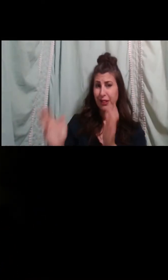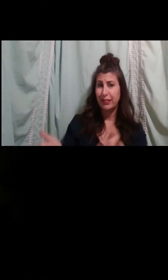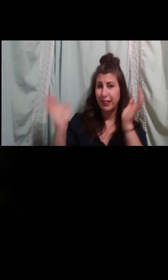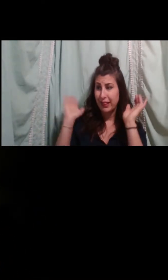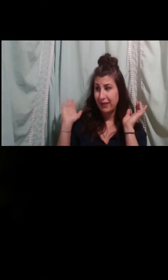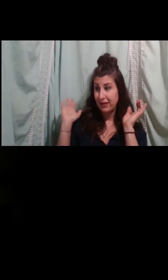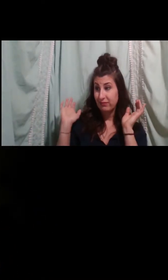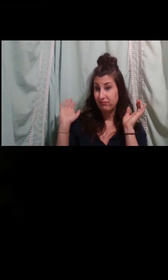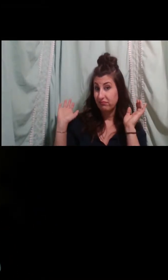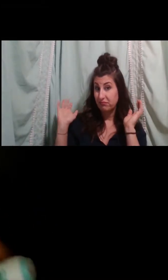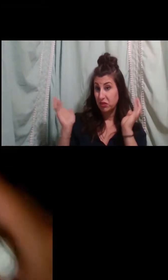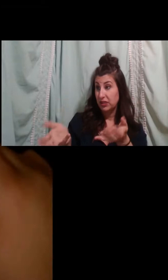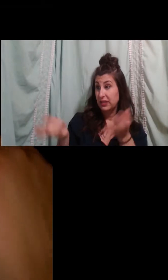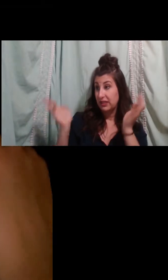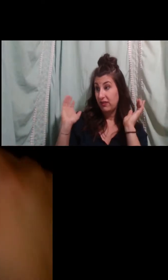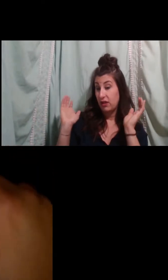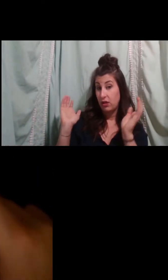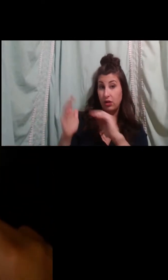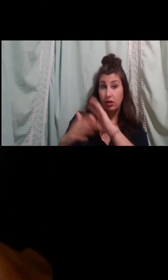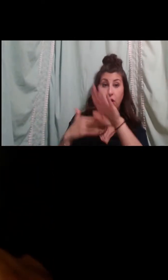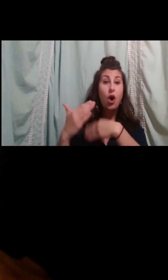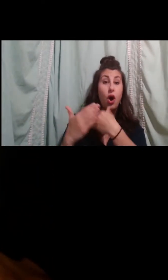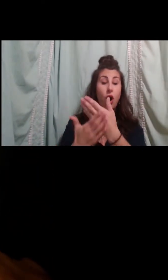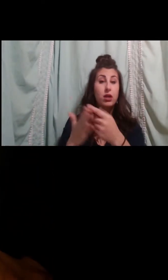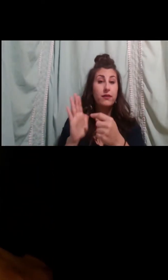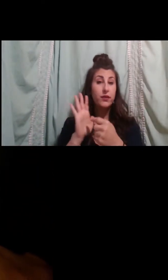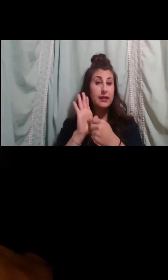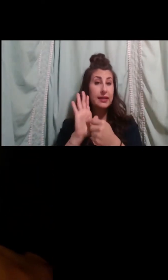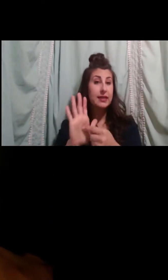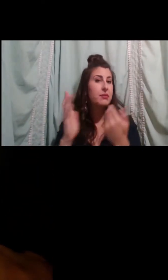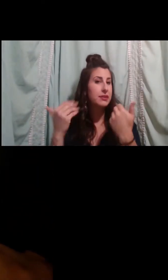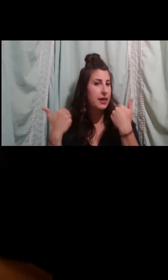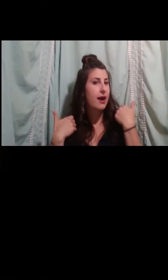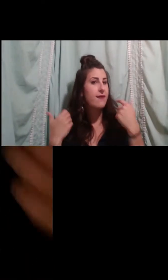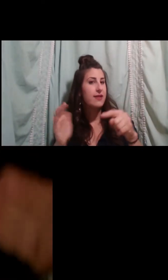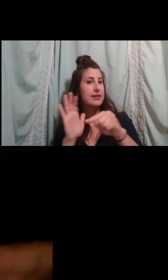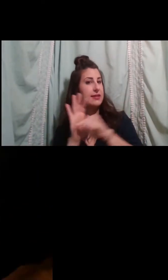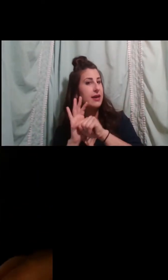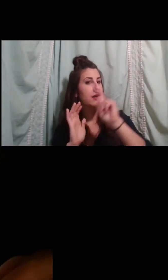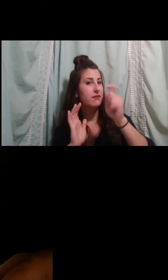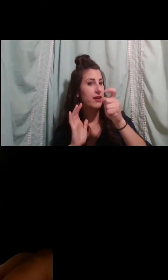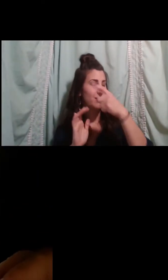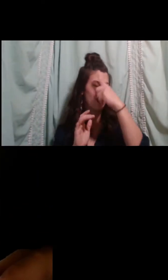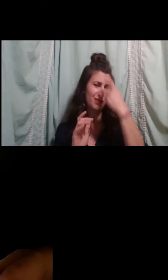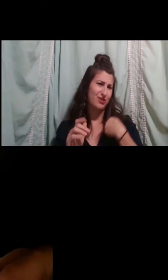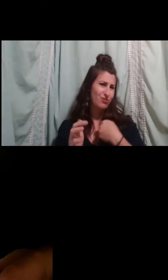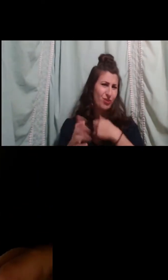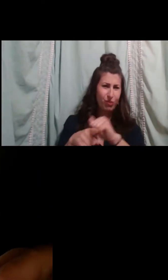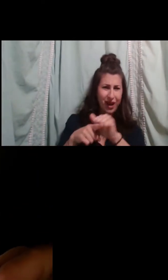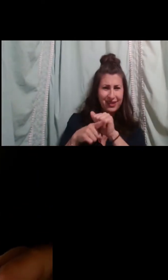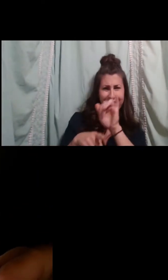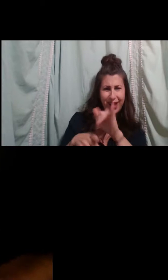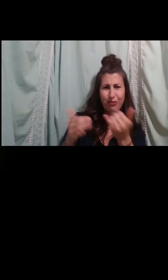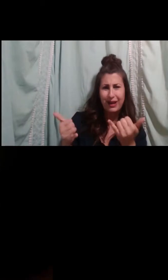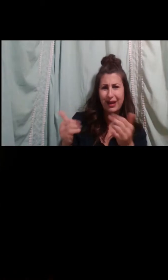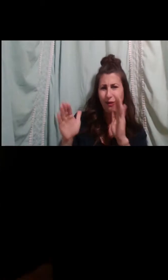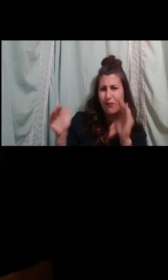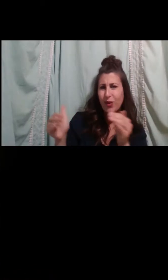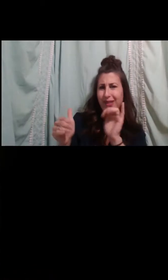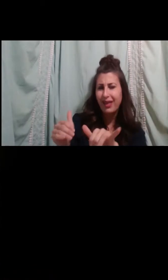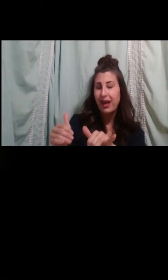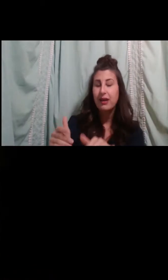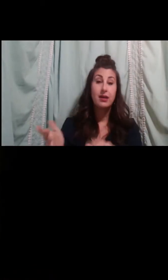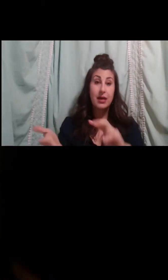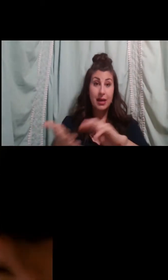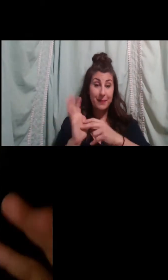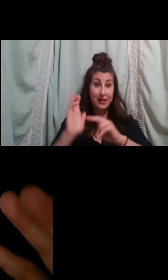it is. All of these examples right here had a negative exponent because that's what we're practicing right now. But it does not mean